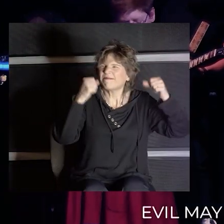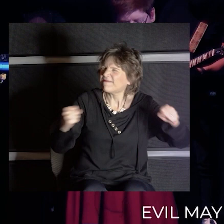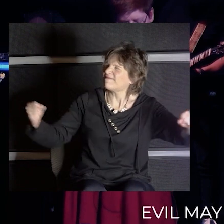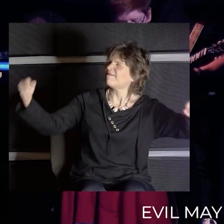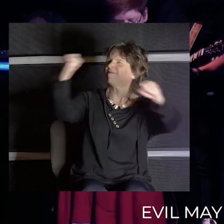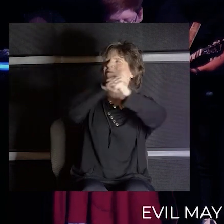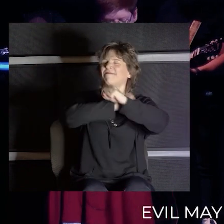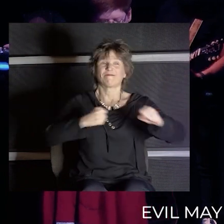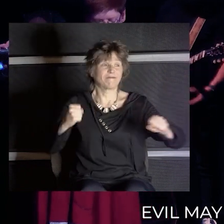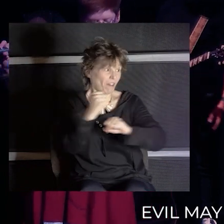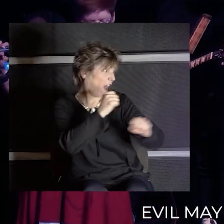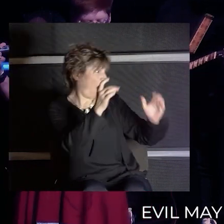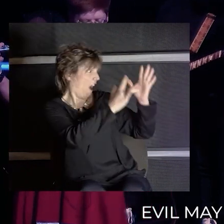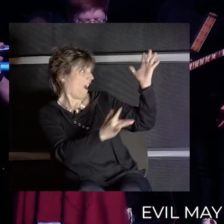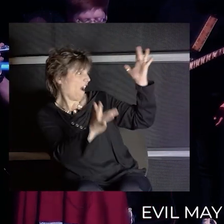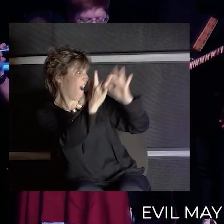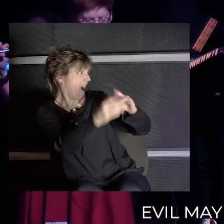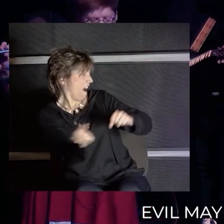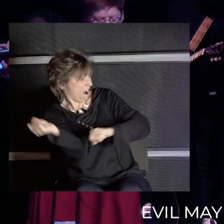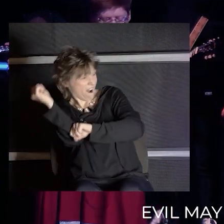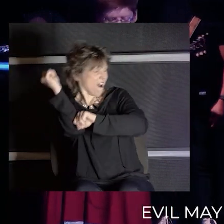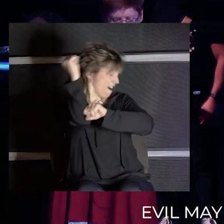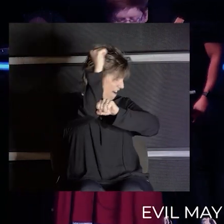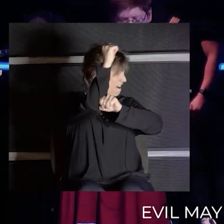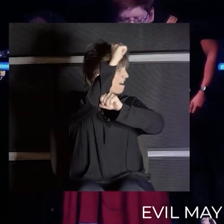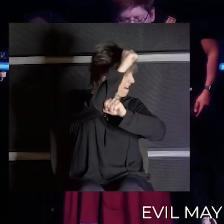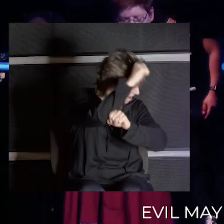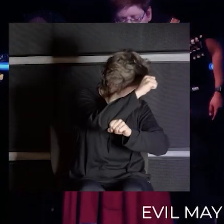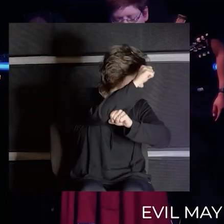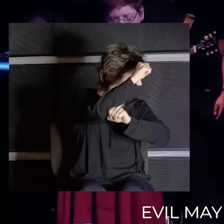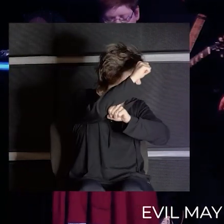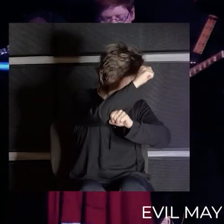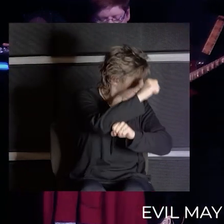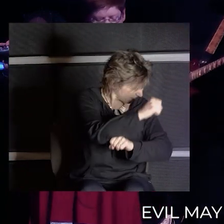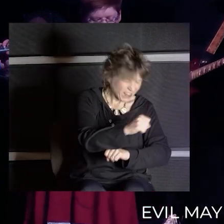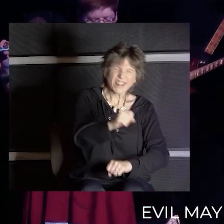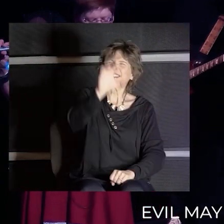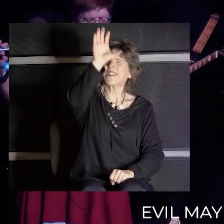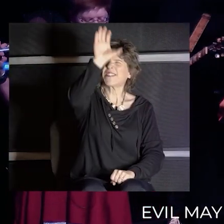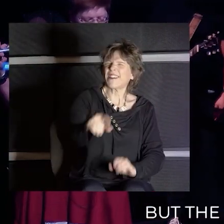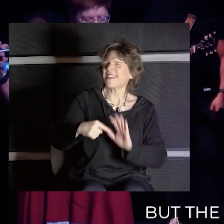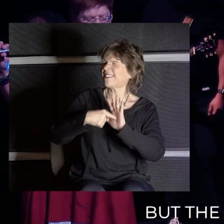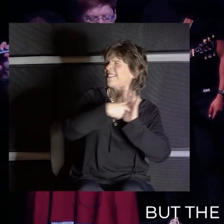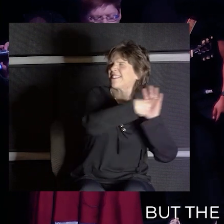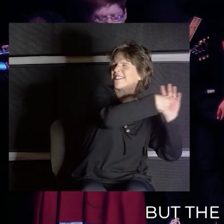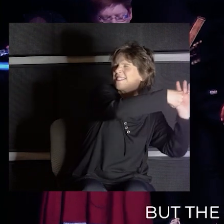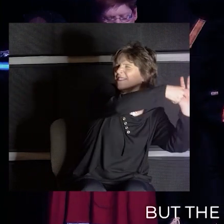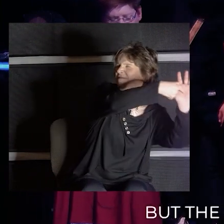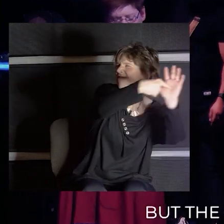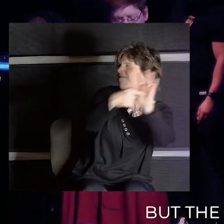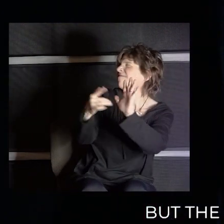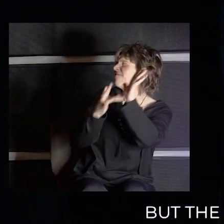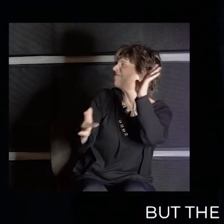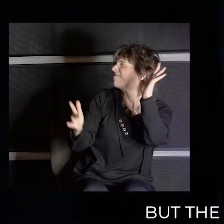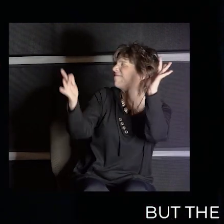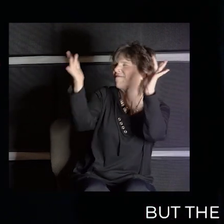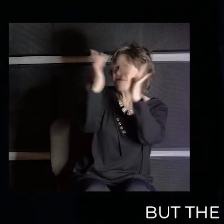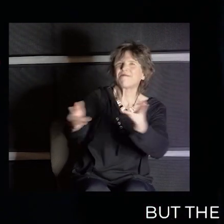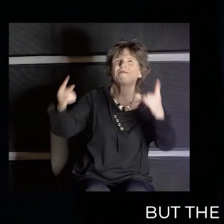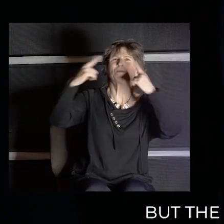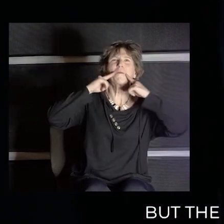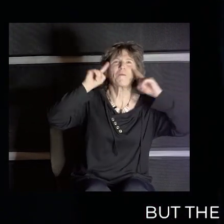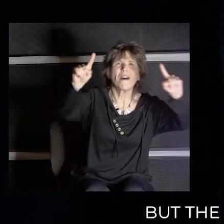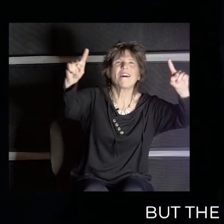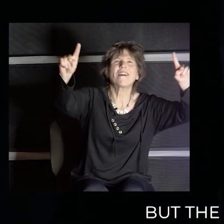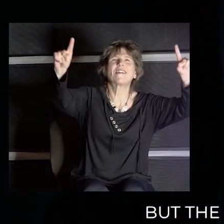This evil may put up its strongest fight, but the cross has